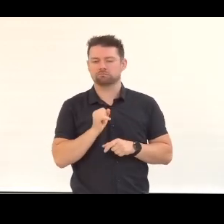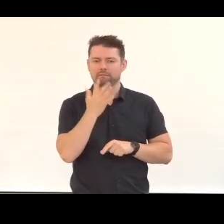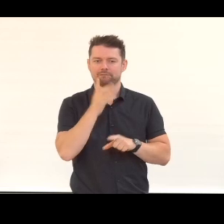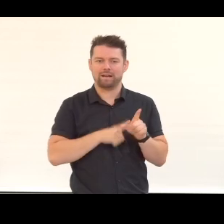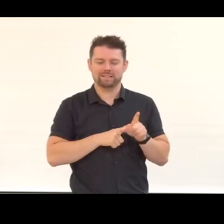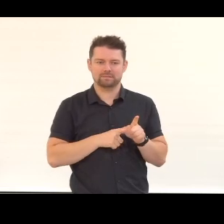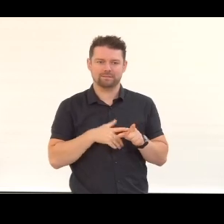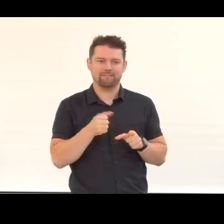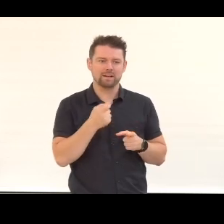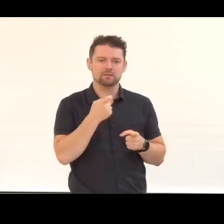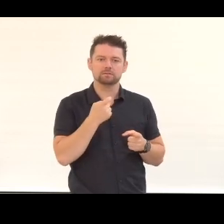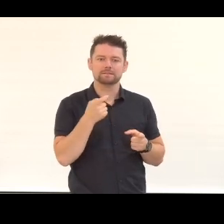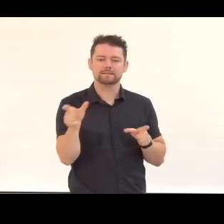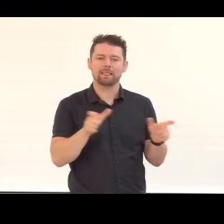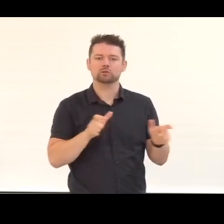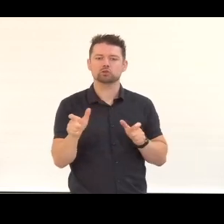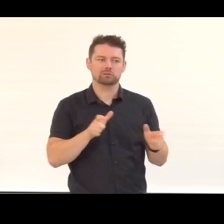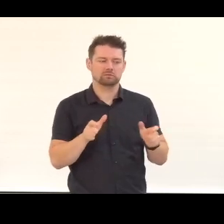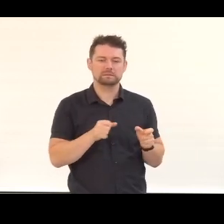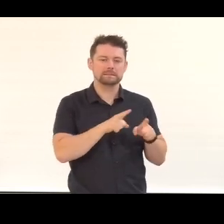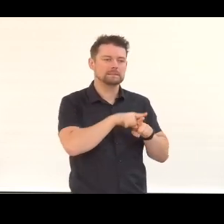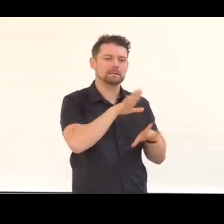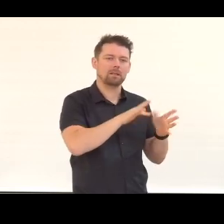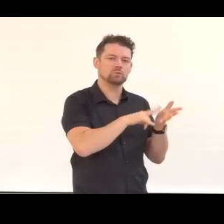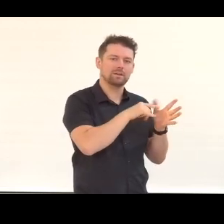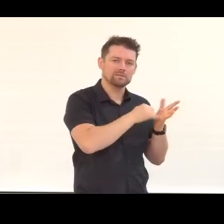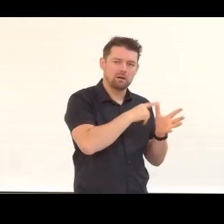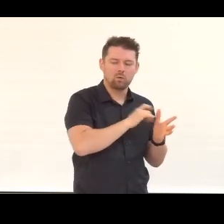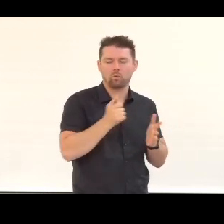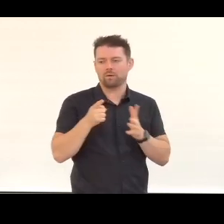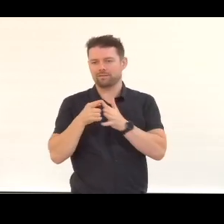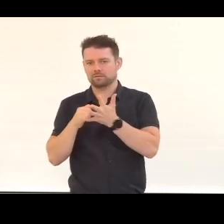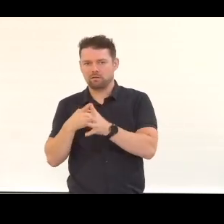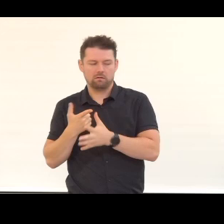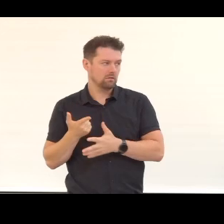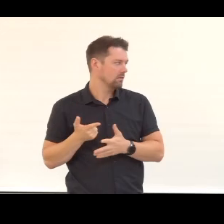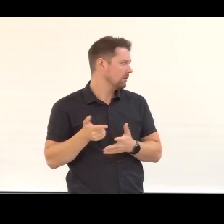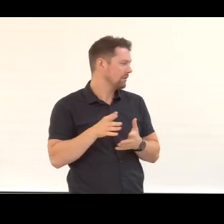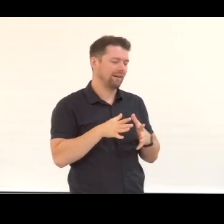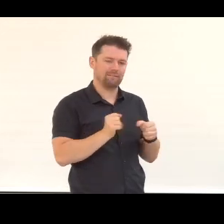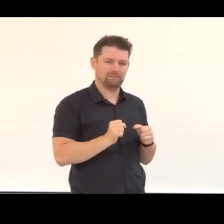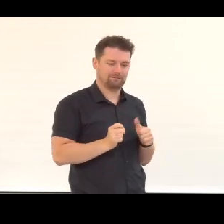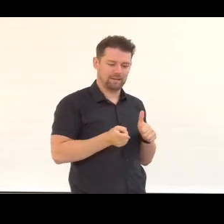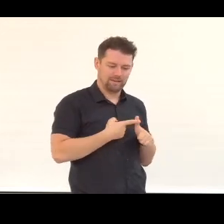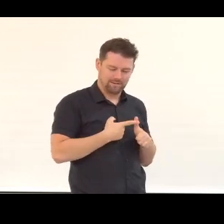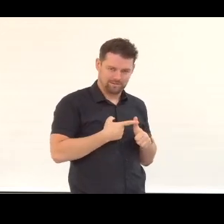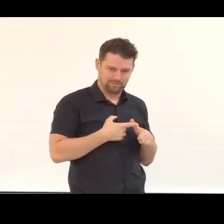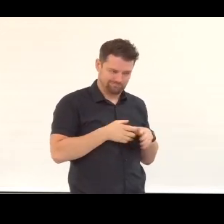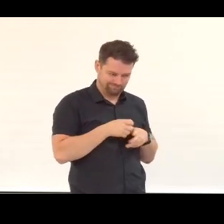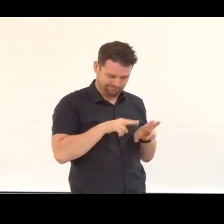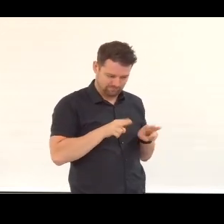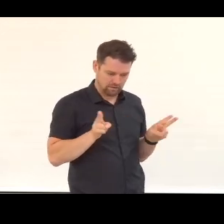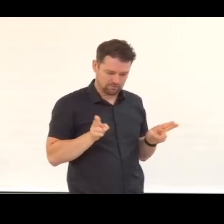approximately, a selection round that is quite similar to what NASA or ESA does. So there's a round A, round B, and round C.